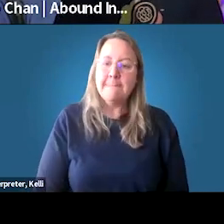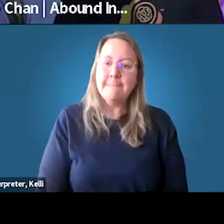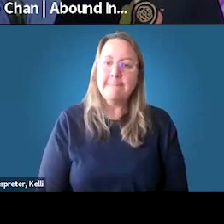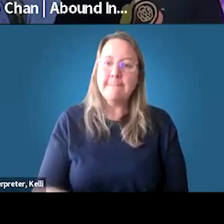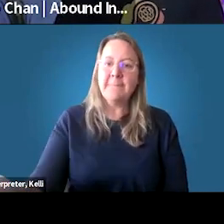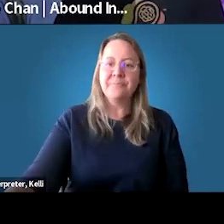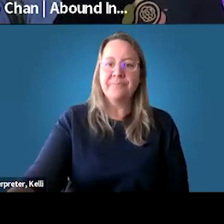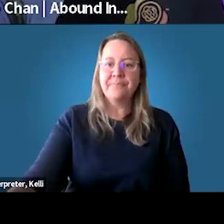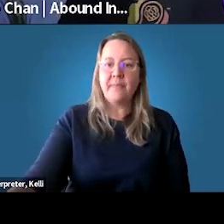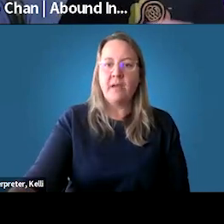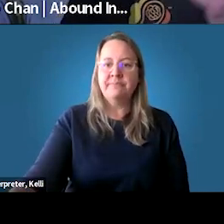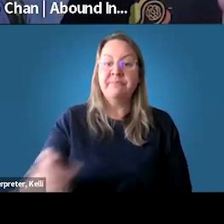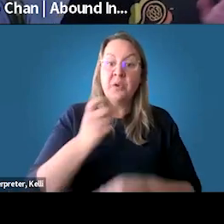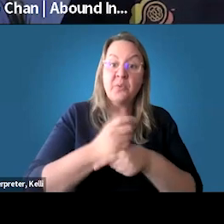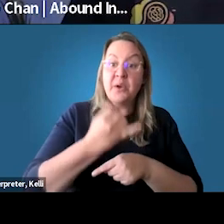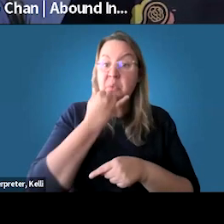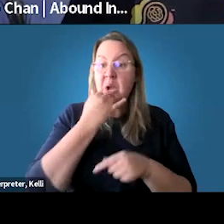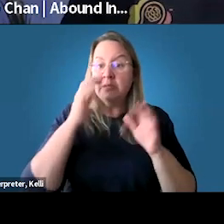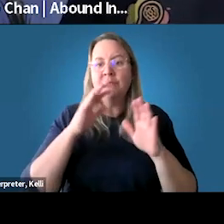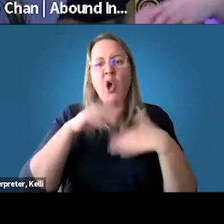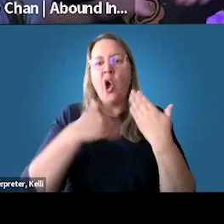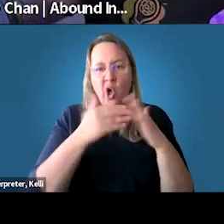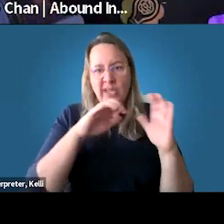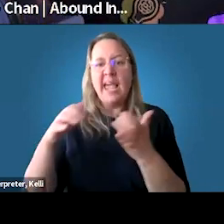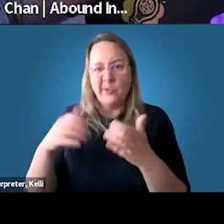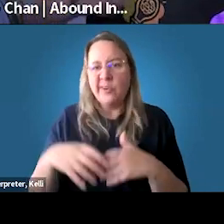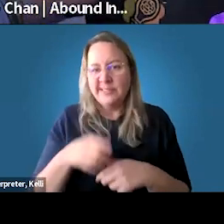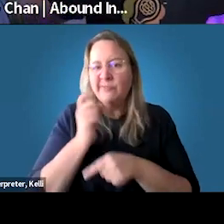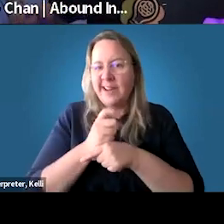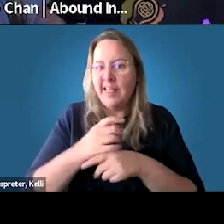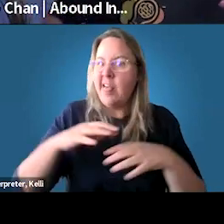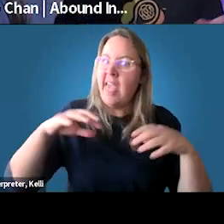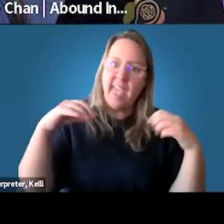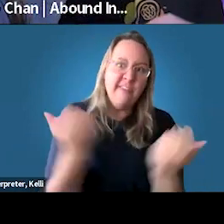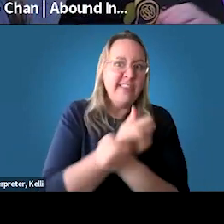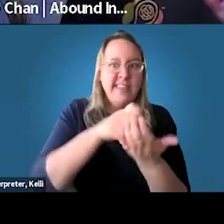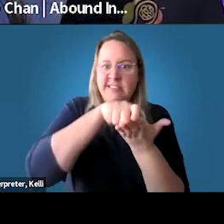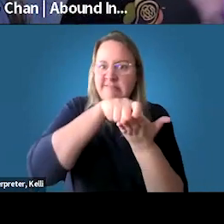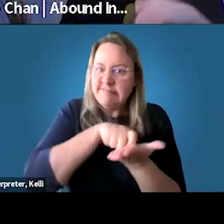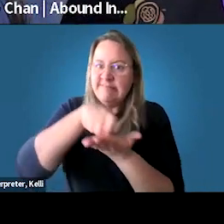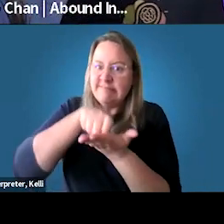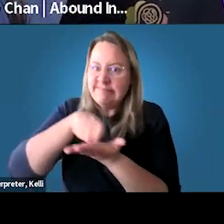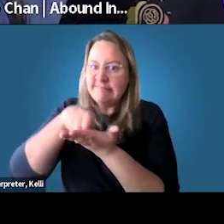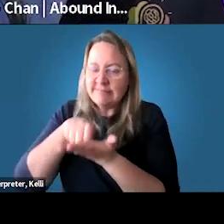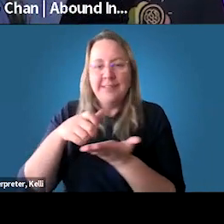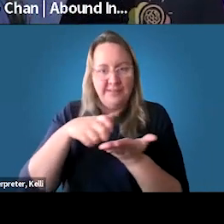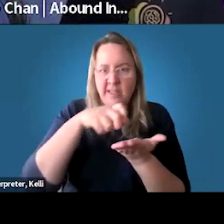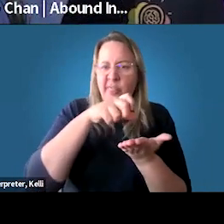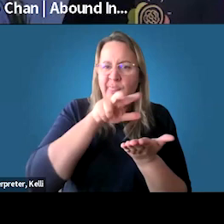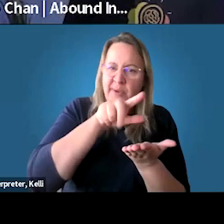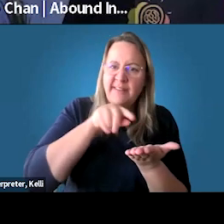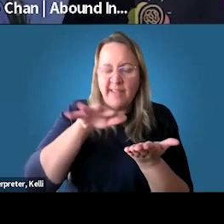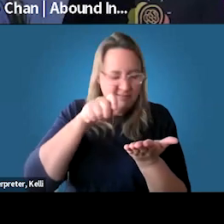Again, there's no right or wrong. Michael, from all categories. Yeah, so you're looking at the entire list of things you've written down, and you're just circling 3 to 5